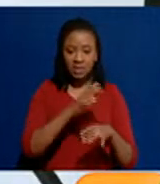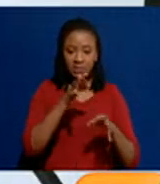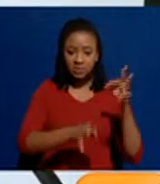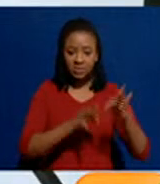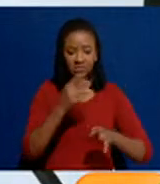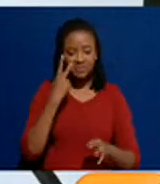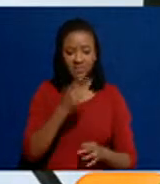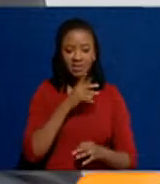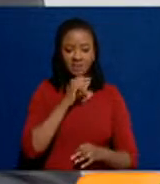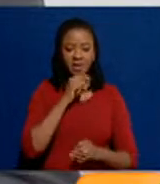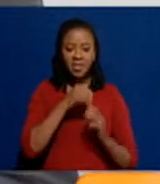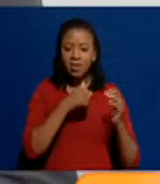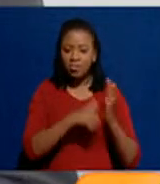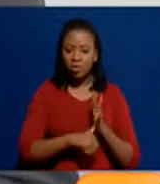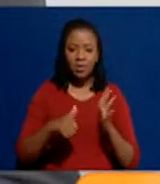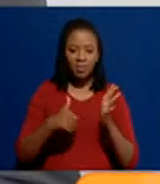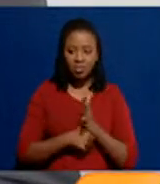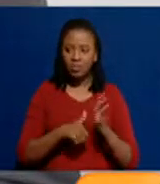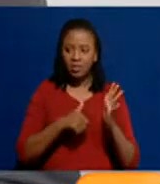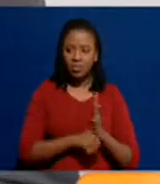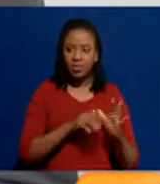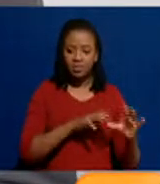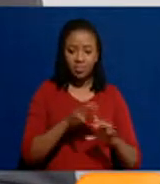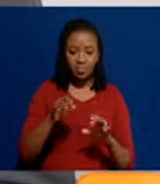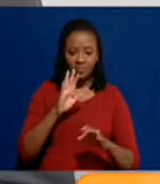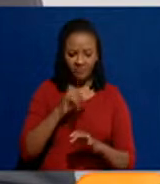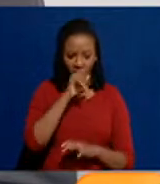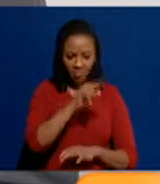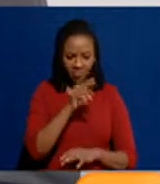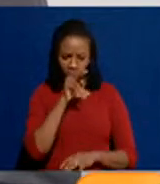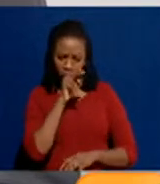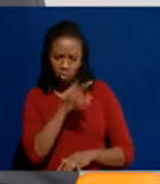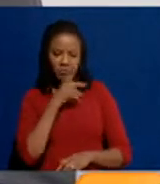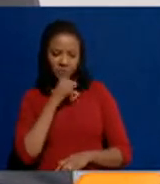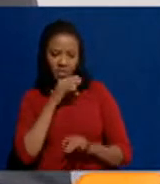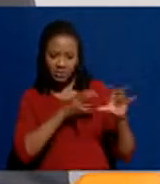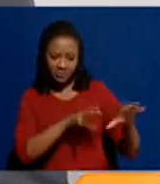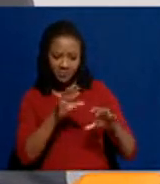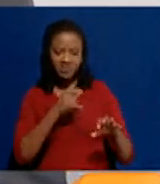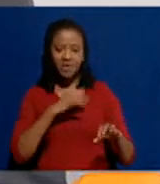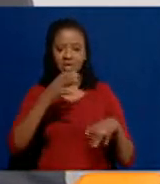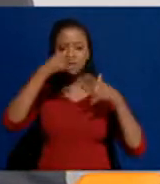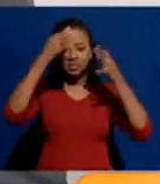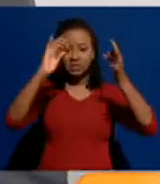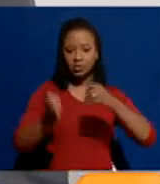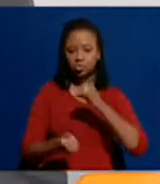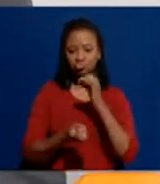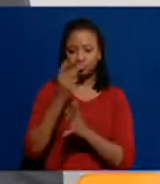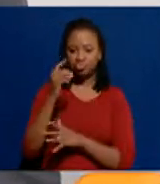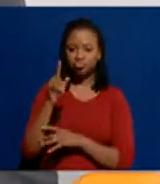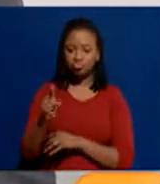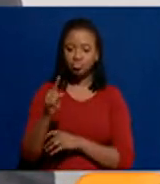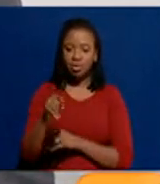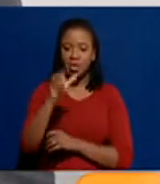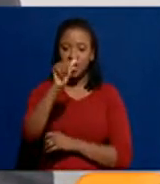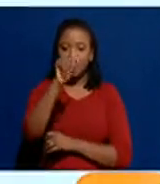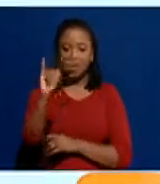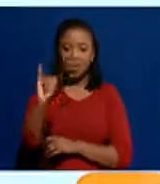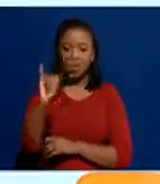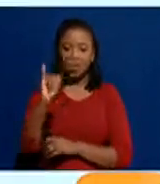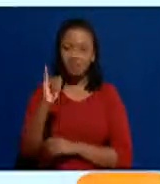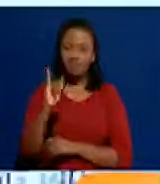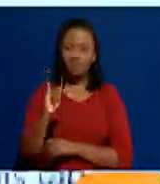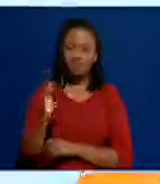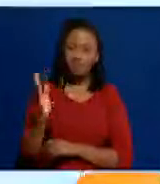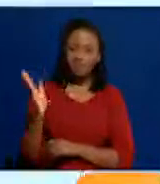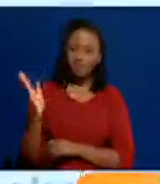dad encountered. This inspired him to come up with Wakili, an AI-powered venture providing legal solutions. We